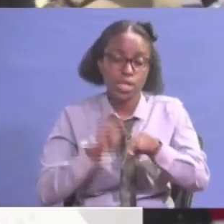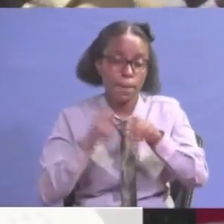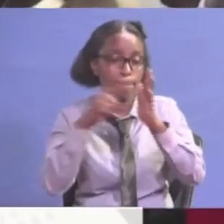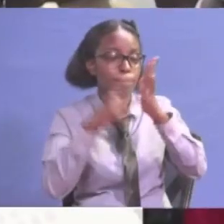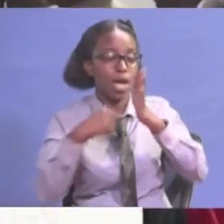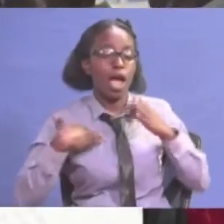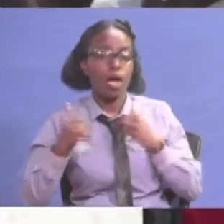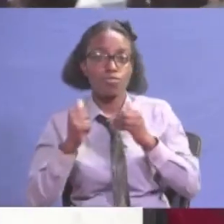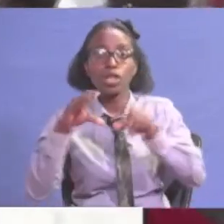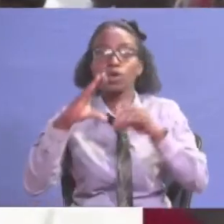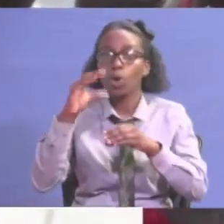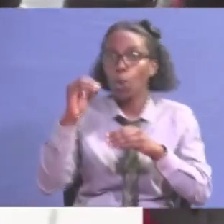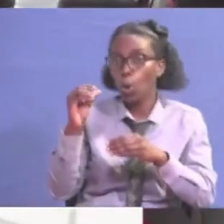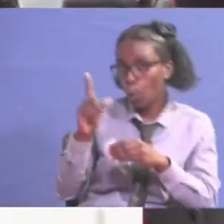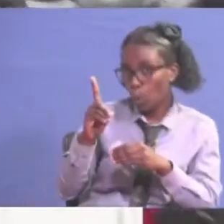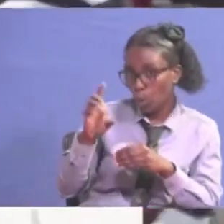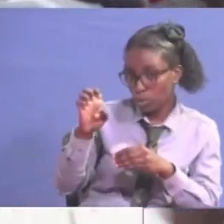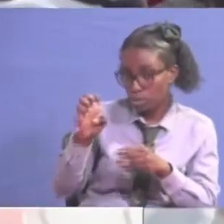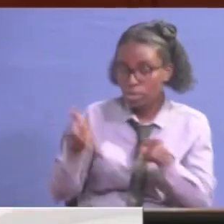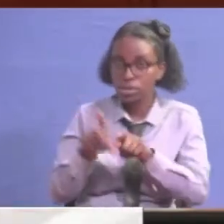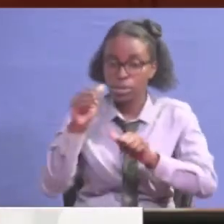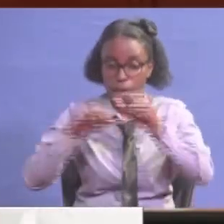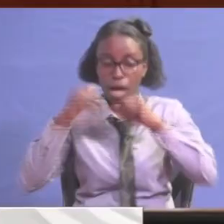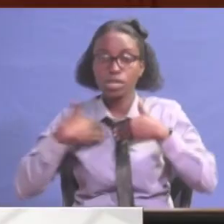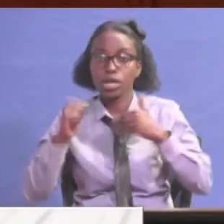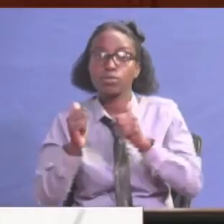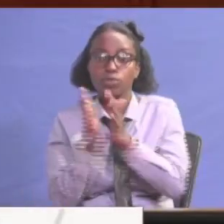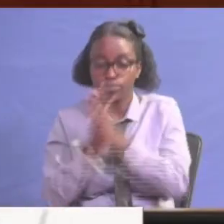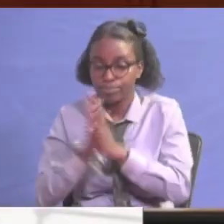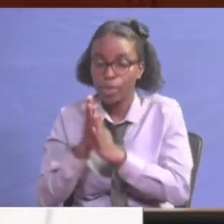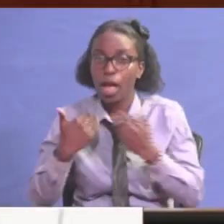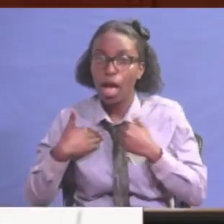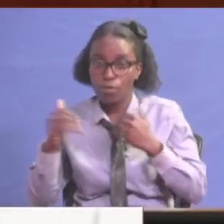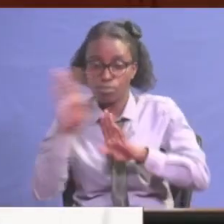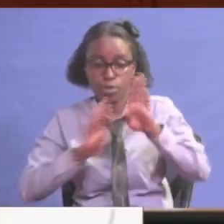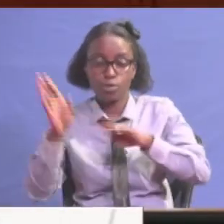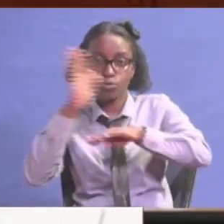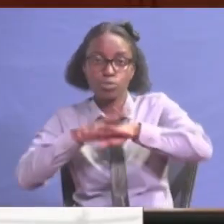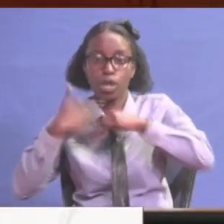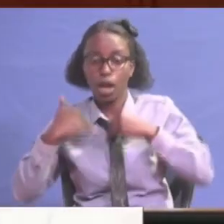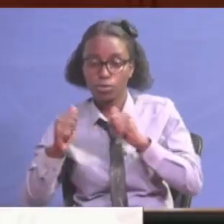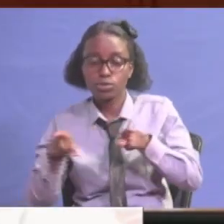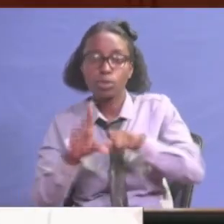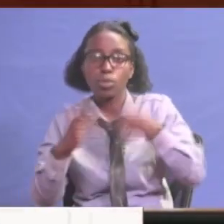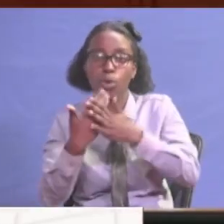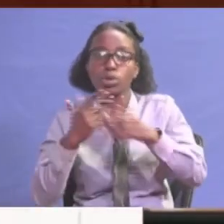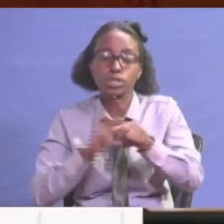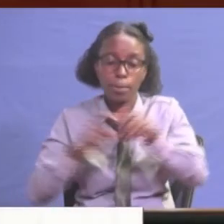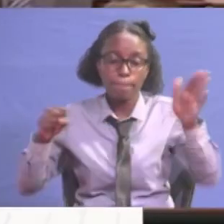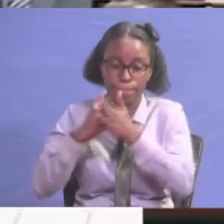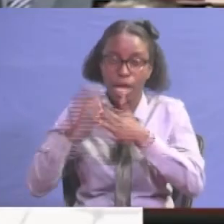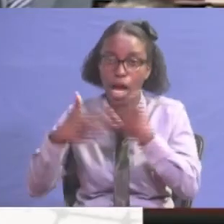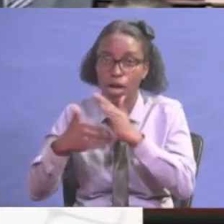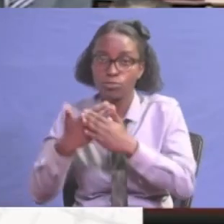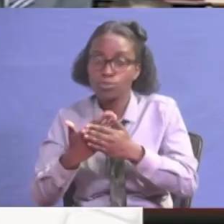Code and the Leadership and Integrity Act. The motion further cites gross misconduct, including reckless attacks on the National